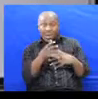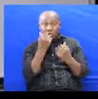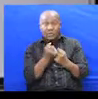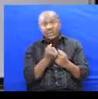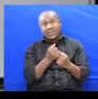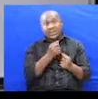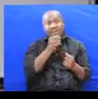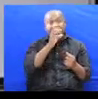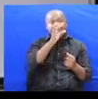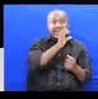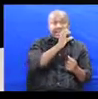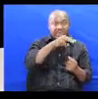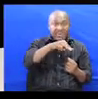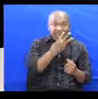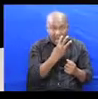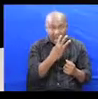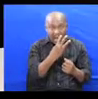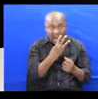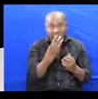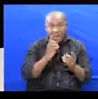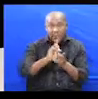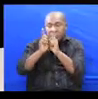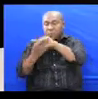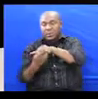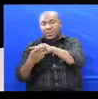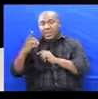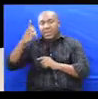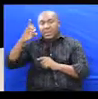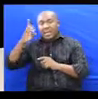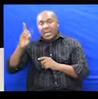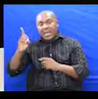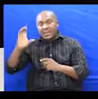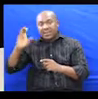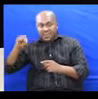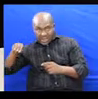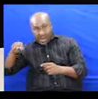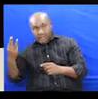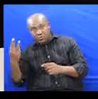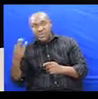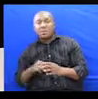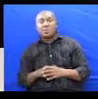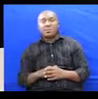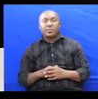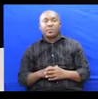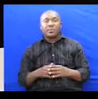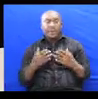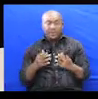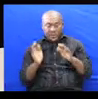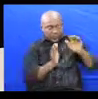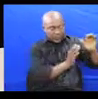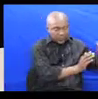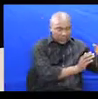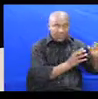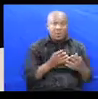into decimeter cubic. Now we can proceed with our requirement. We are supposed to find the mass concentration.